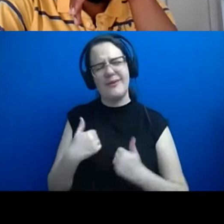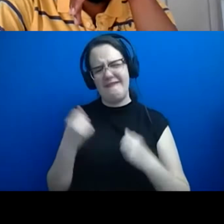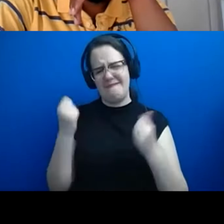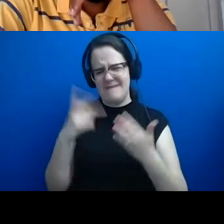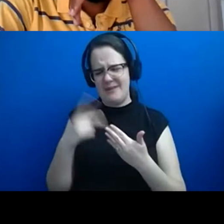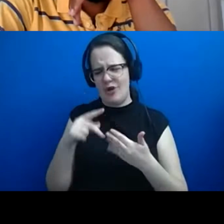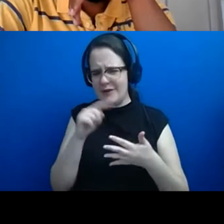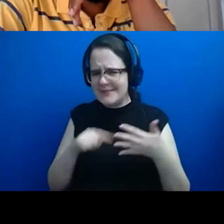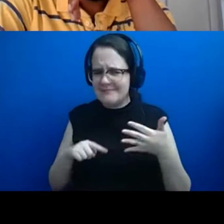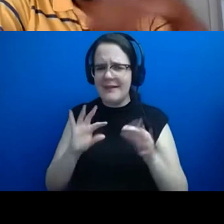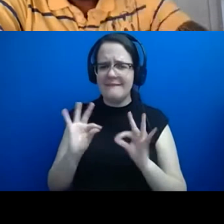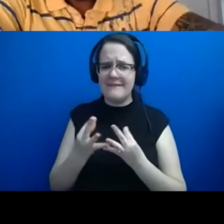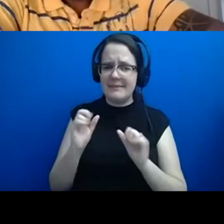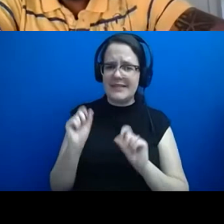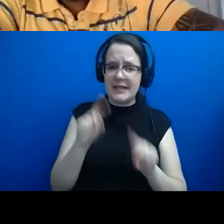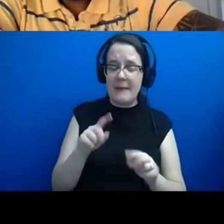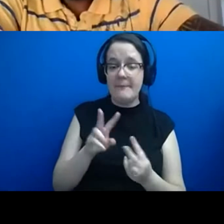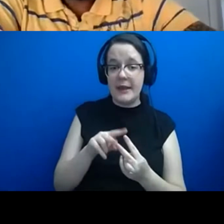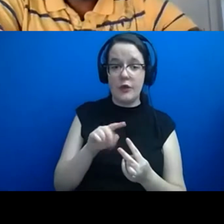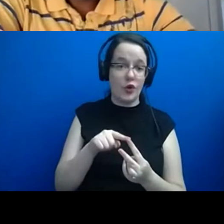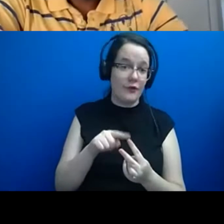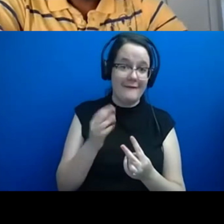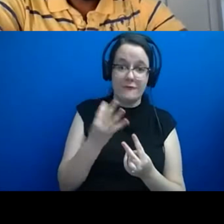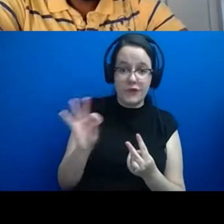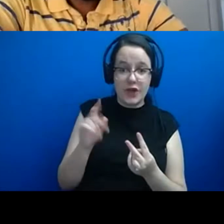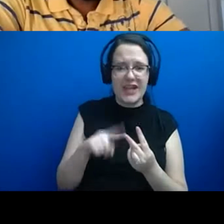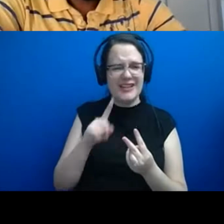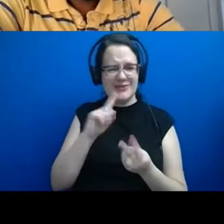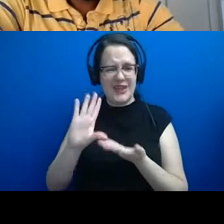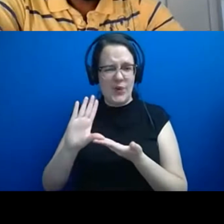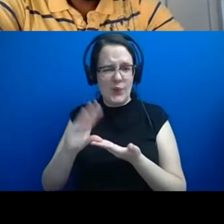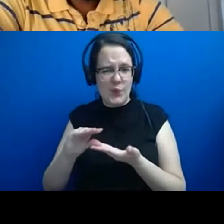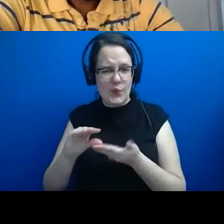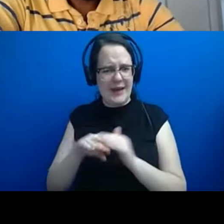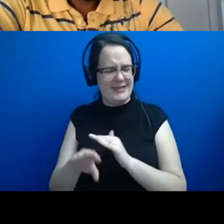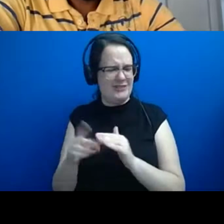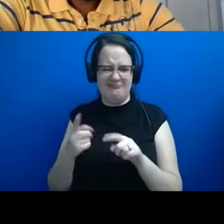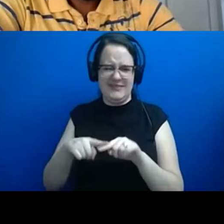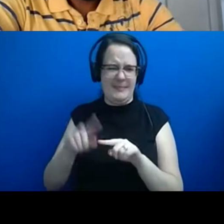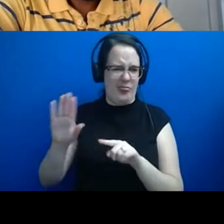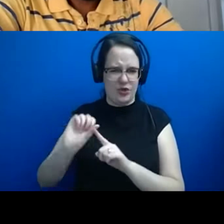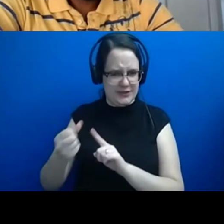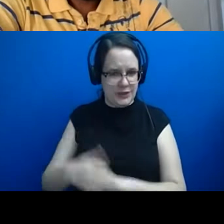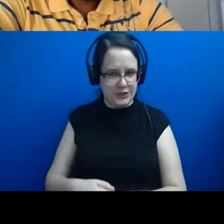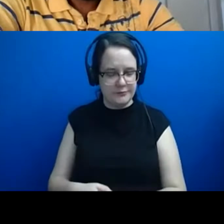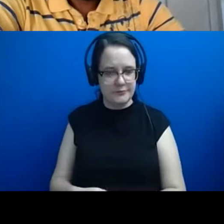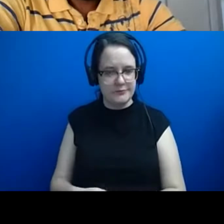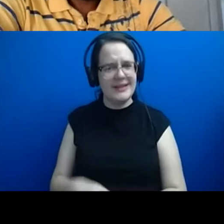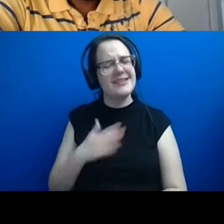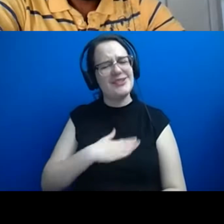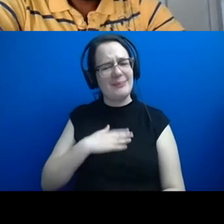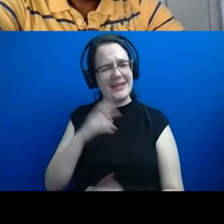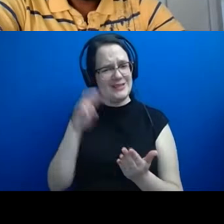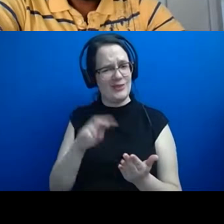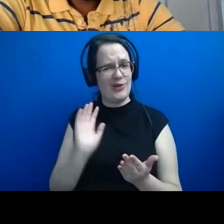come either for free or at very reduced admission, depending on their circumstances. So please check our